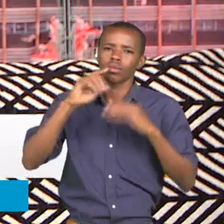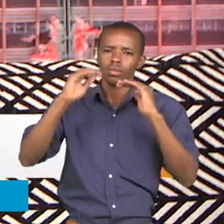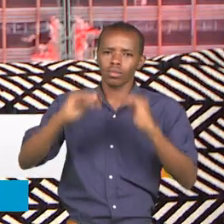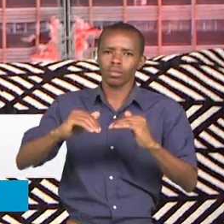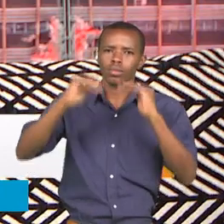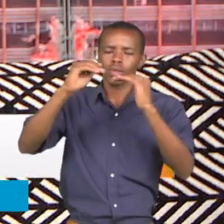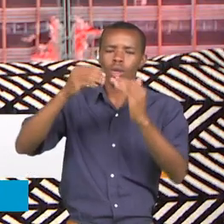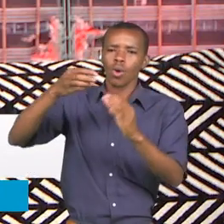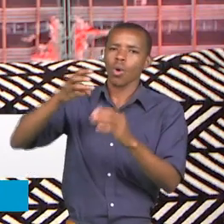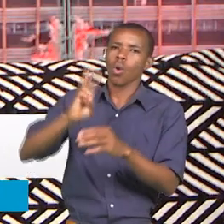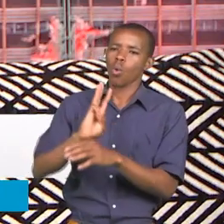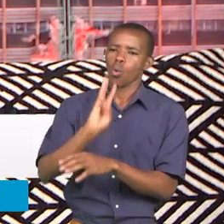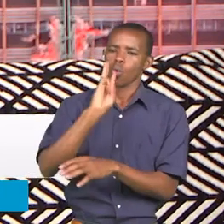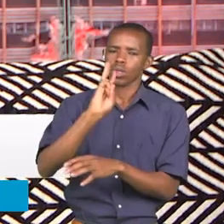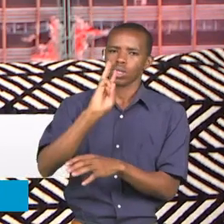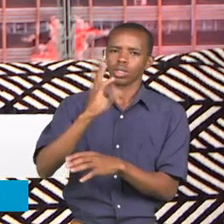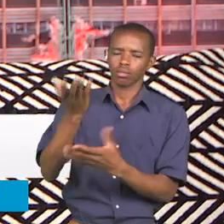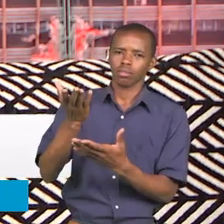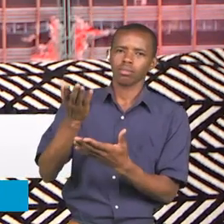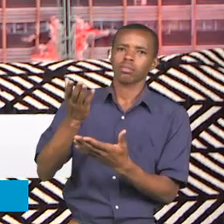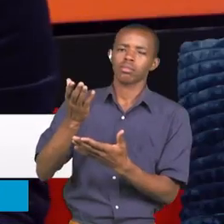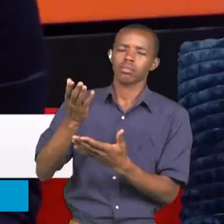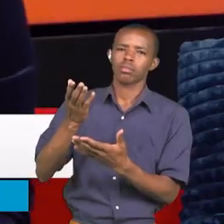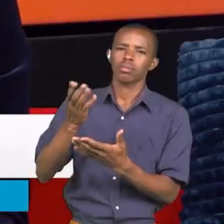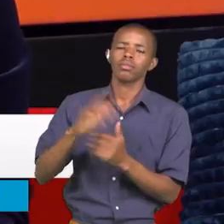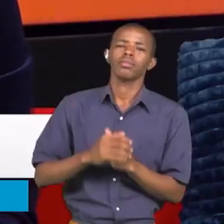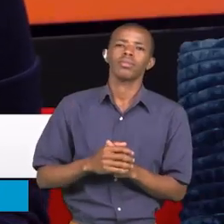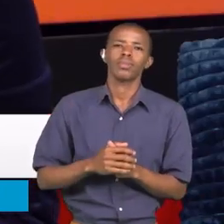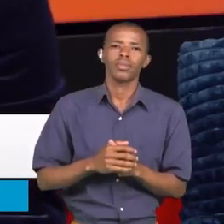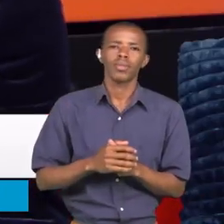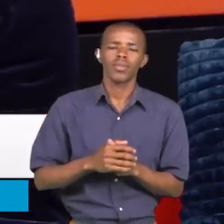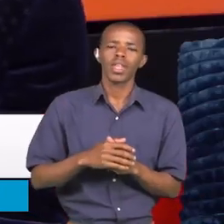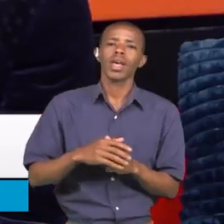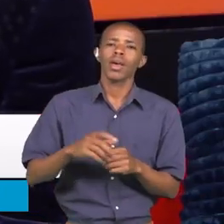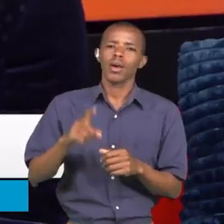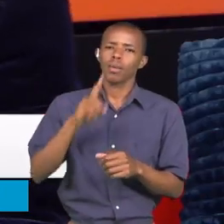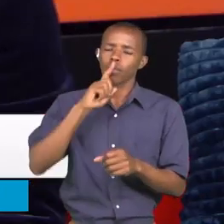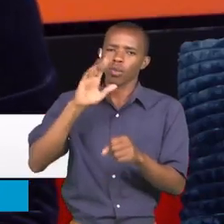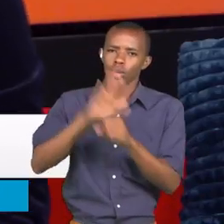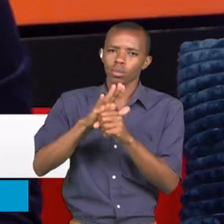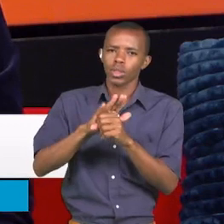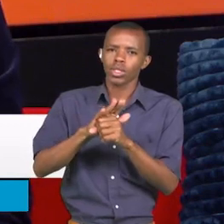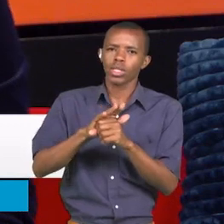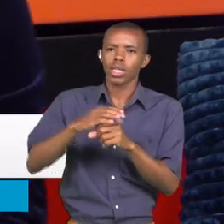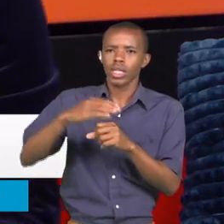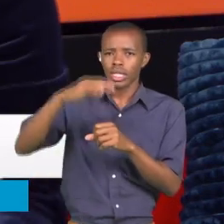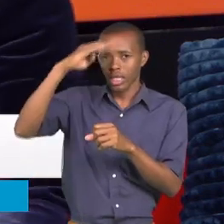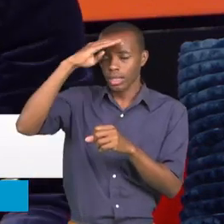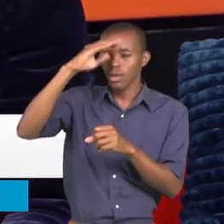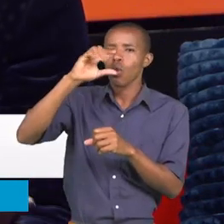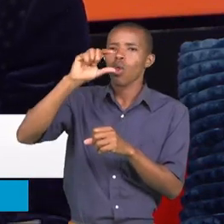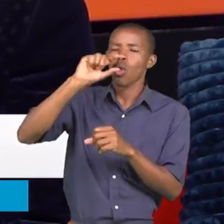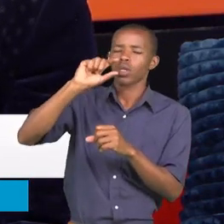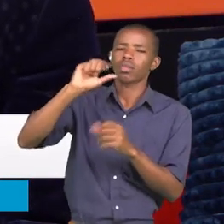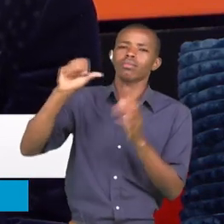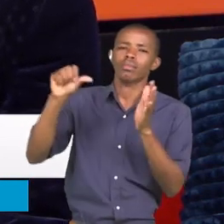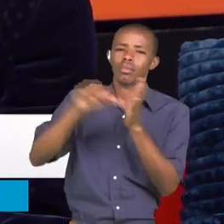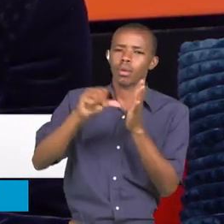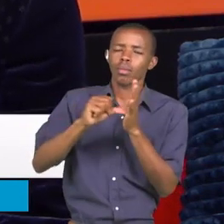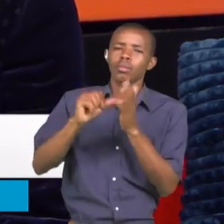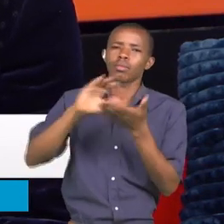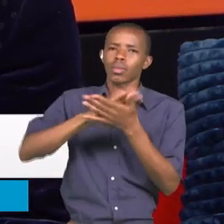whiskey in a bar. Now, they're actually vowed boosting, drinking a brand. It becomes a problem.